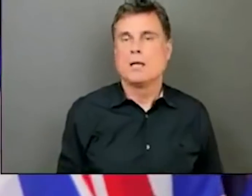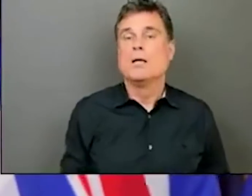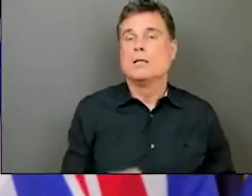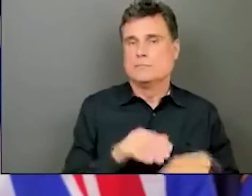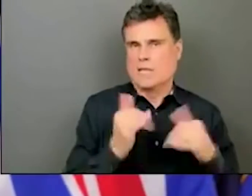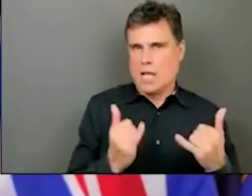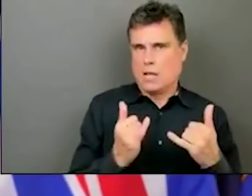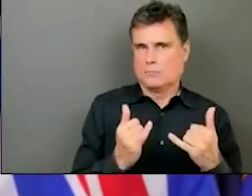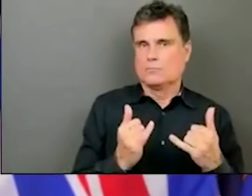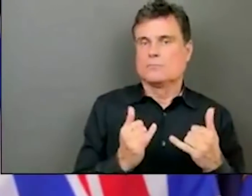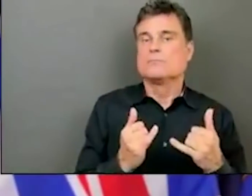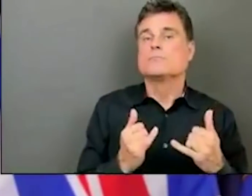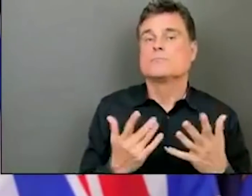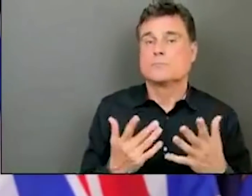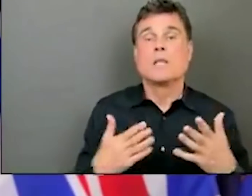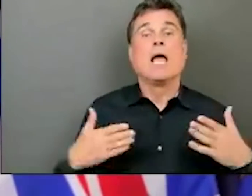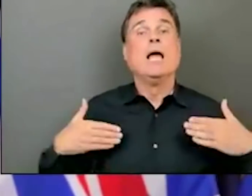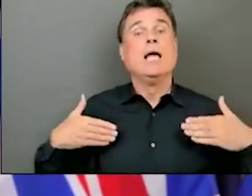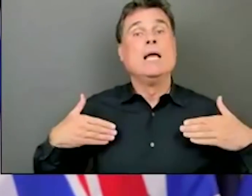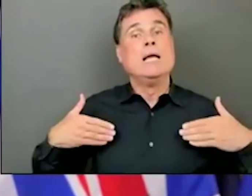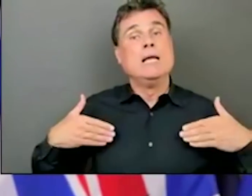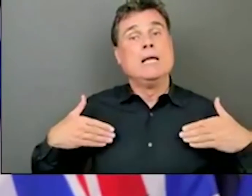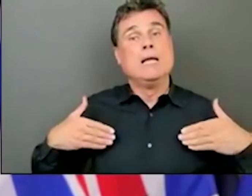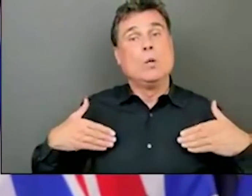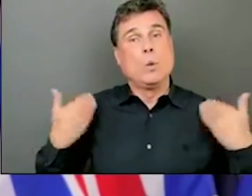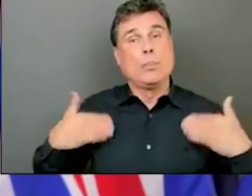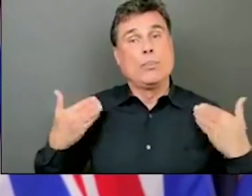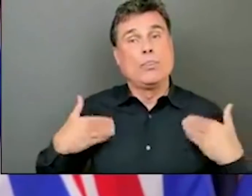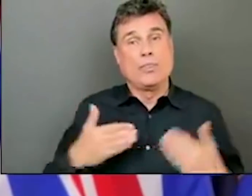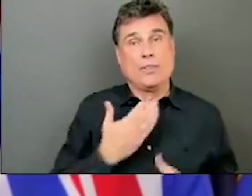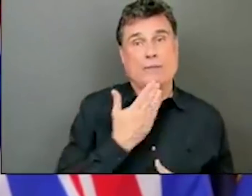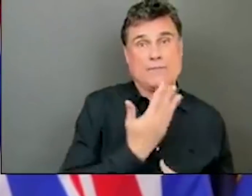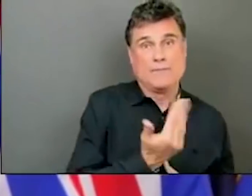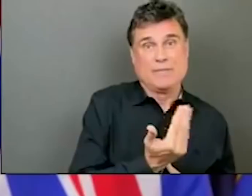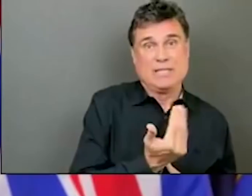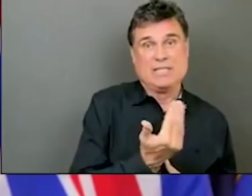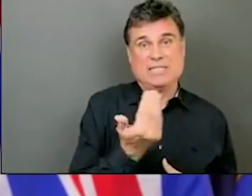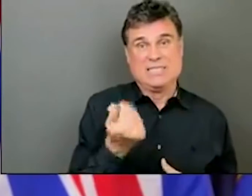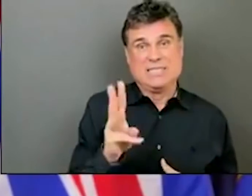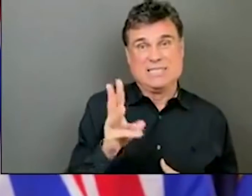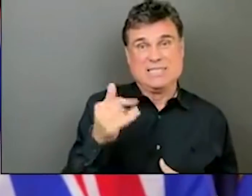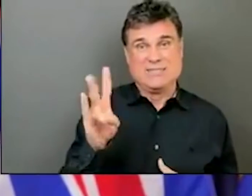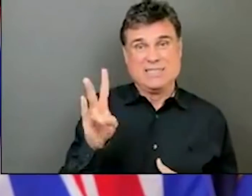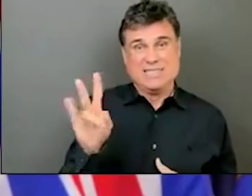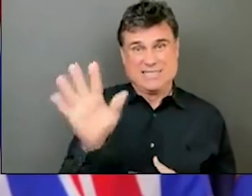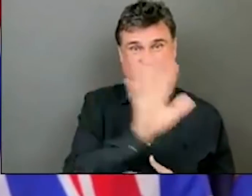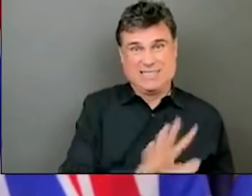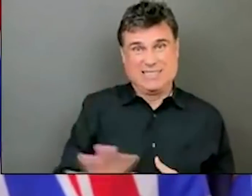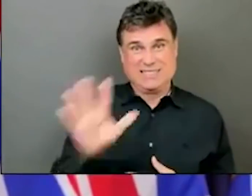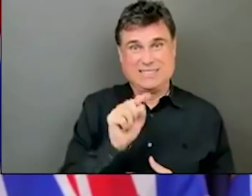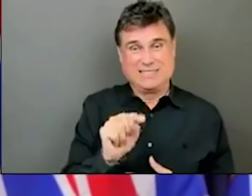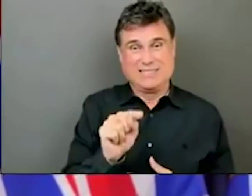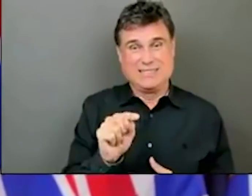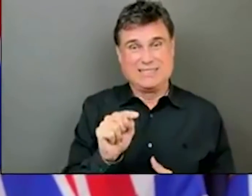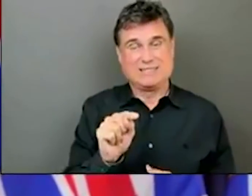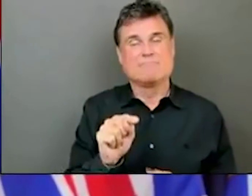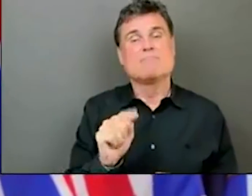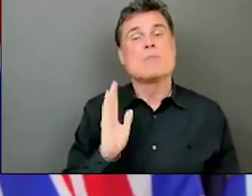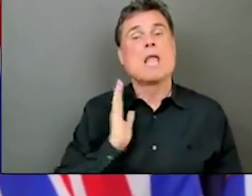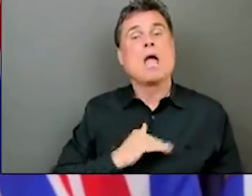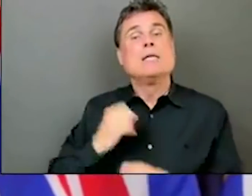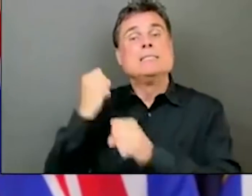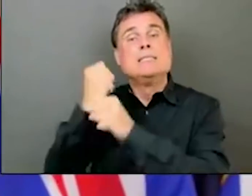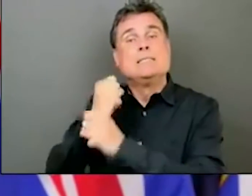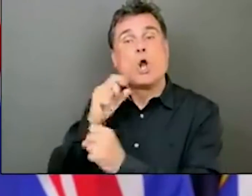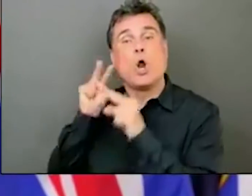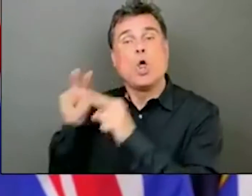And just to say, you know, youth, of course, represents those 15, 16, 17, and 18, and if you look at the data that we look